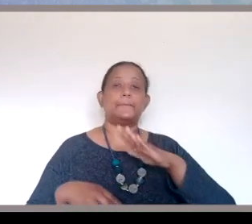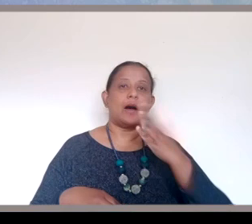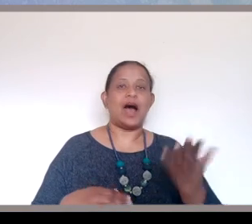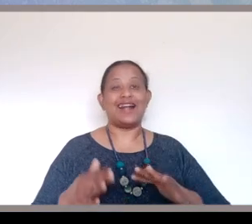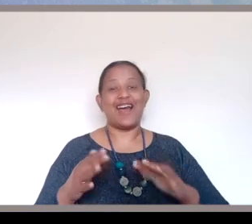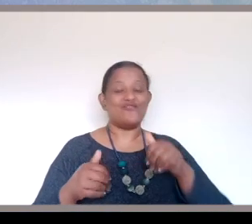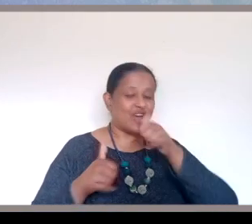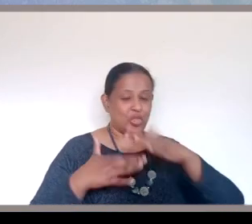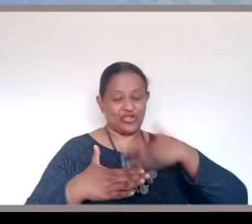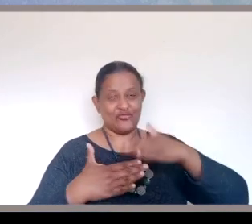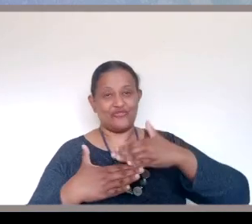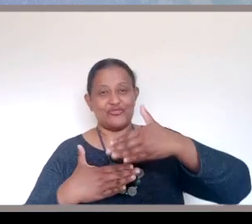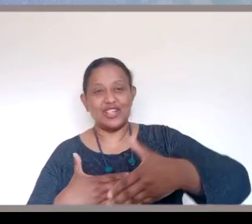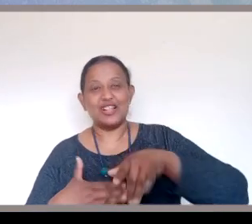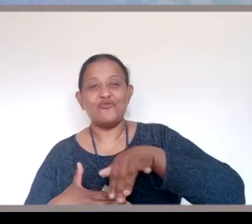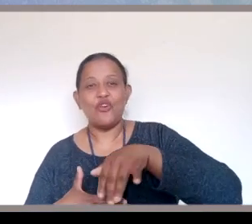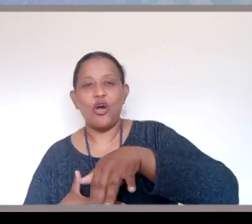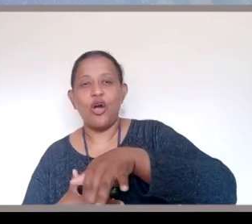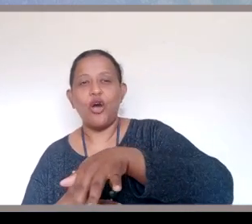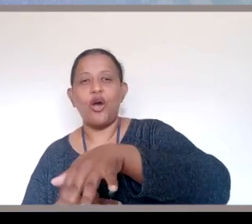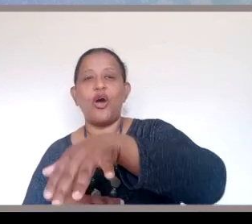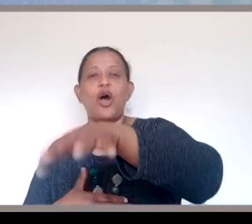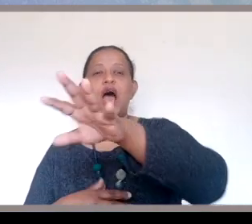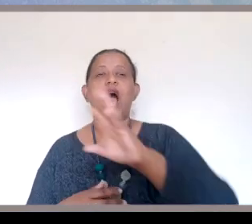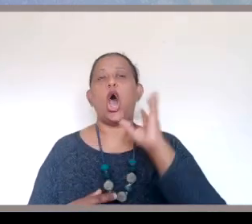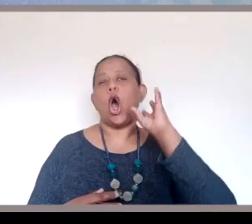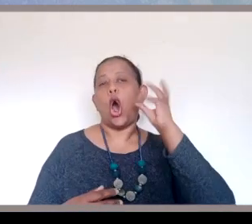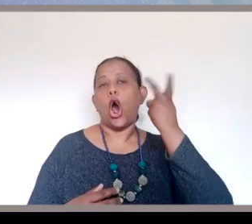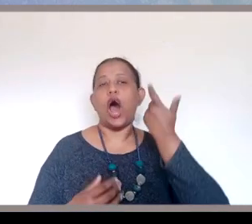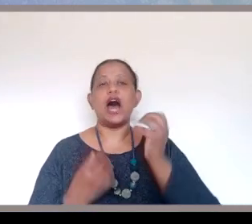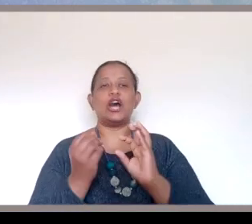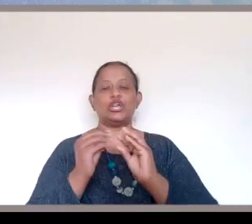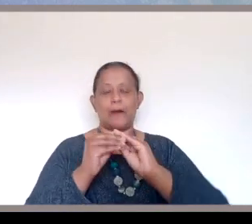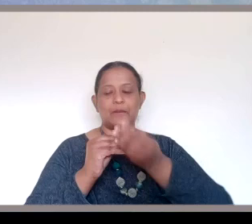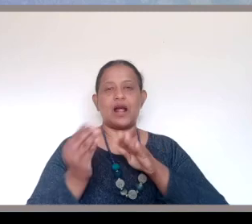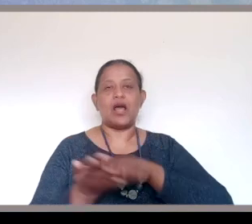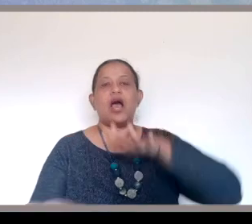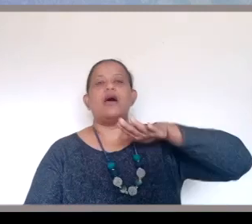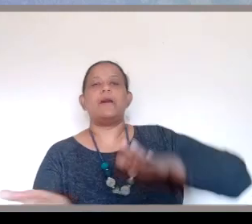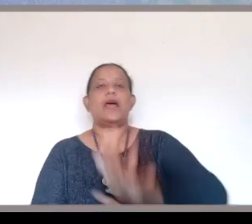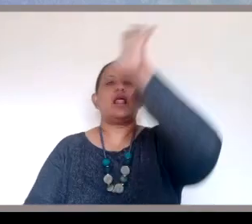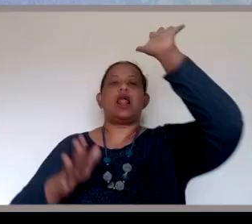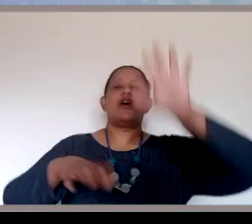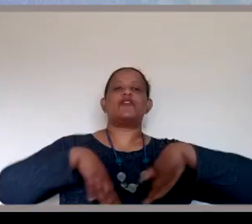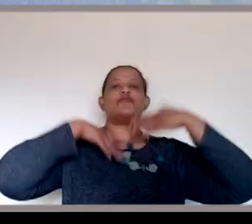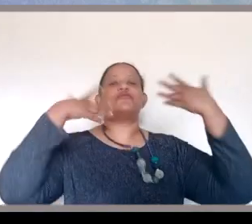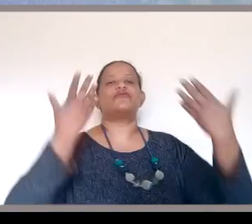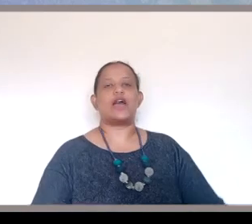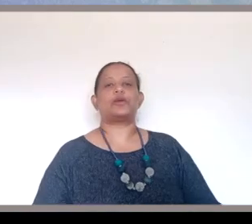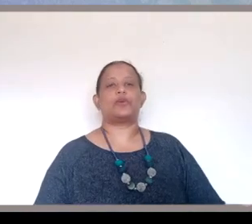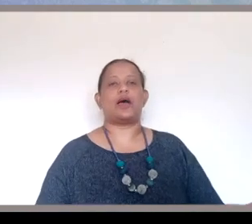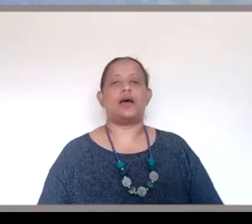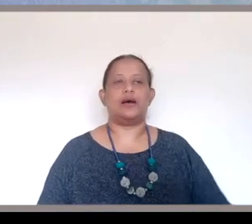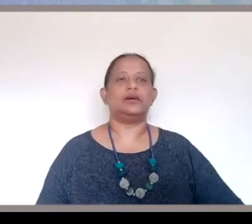short while later, Bobby Leach slipped on an orange peel and broke his leg, and that